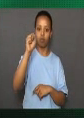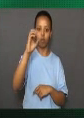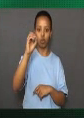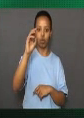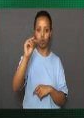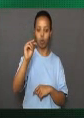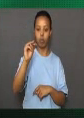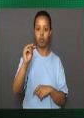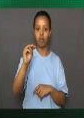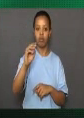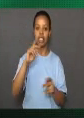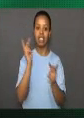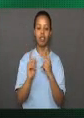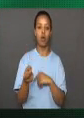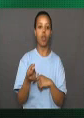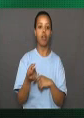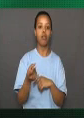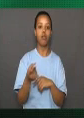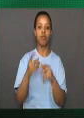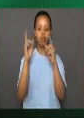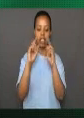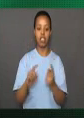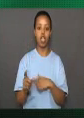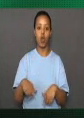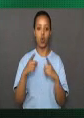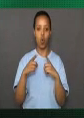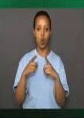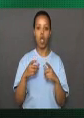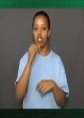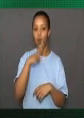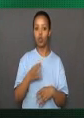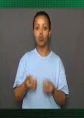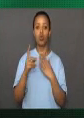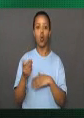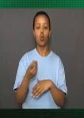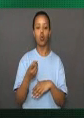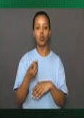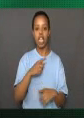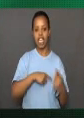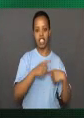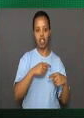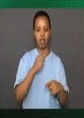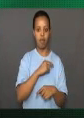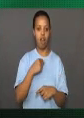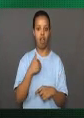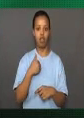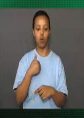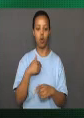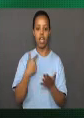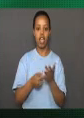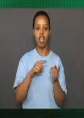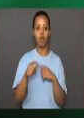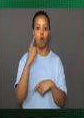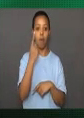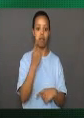feature. Humans have many genetic traits that are inherited through